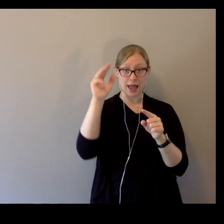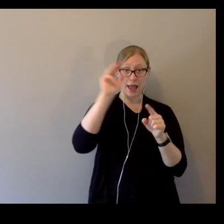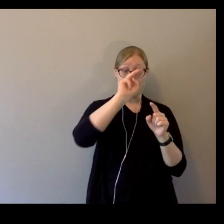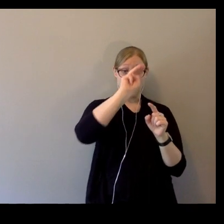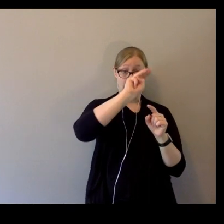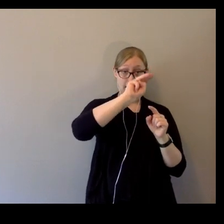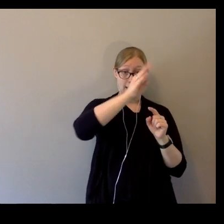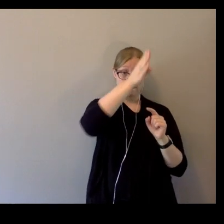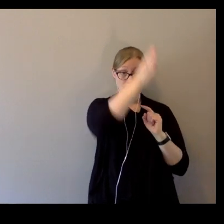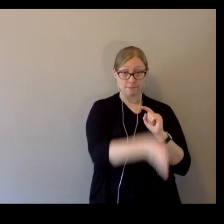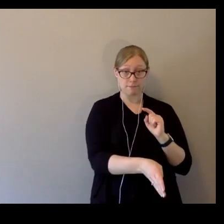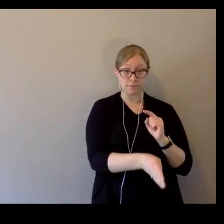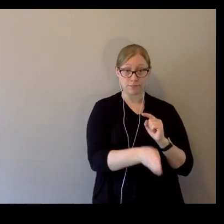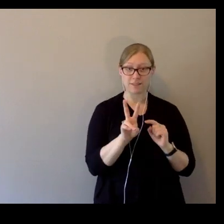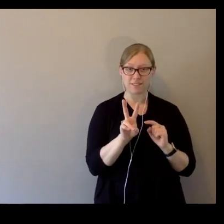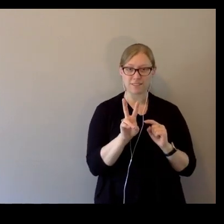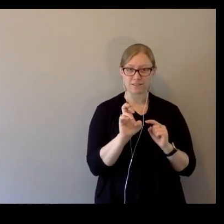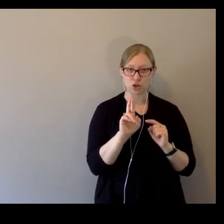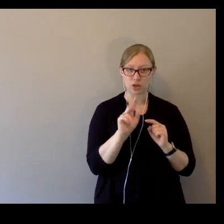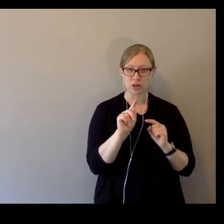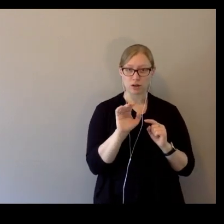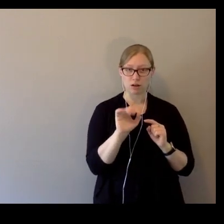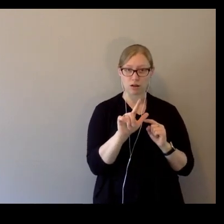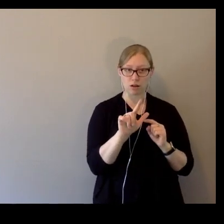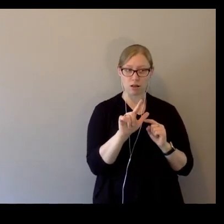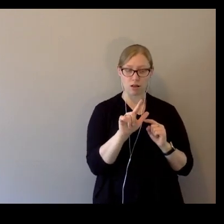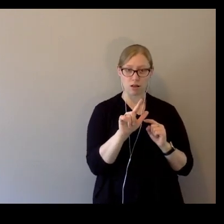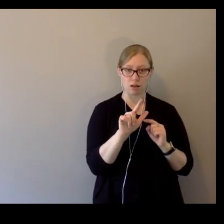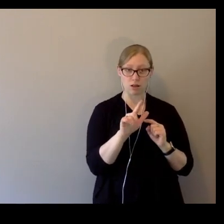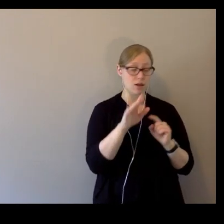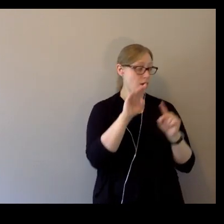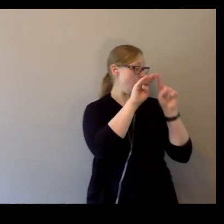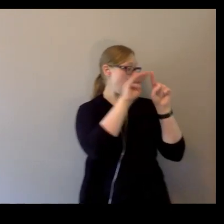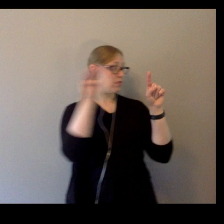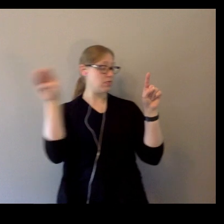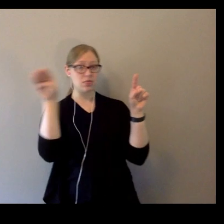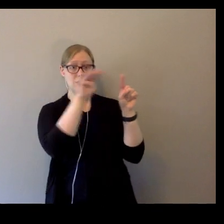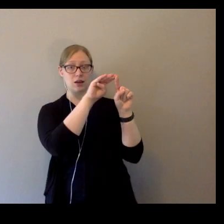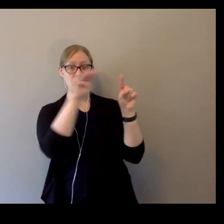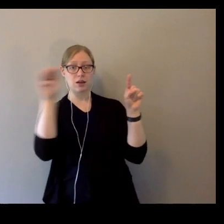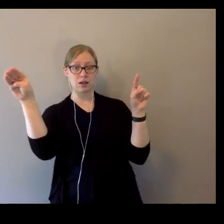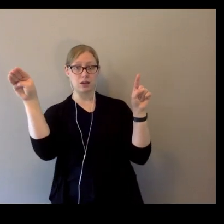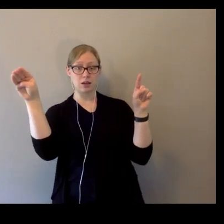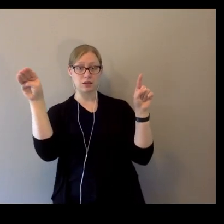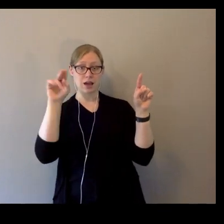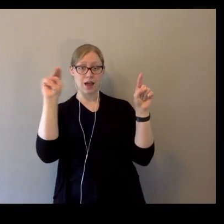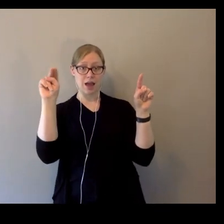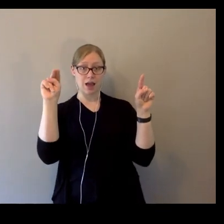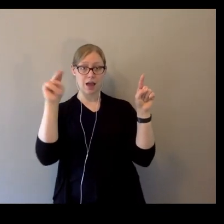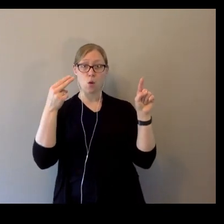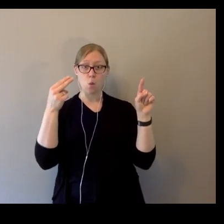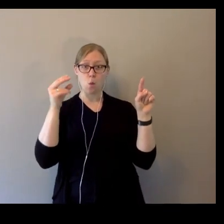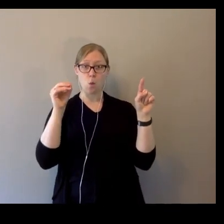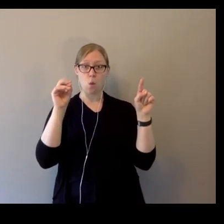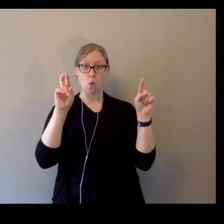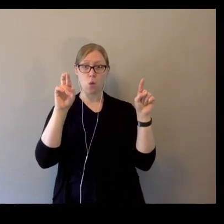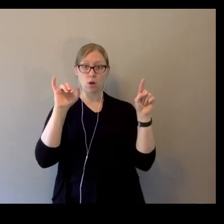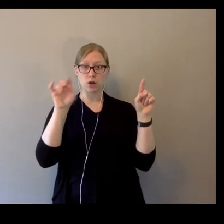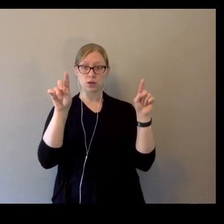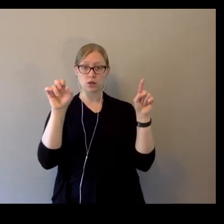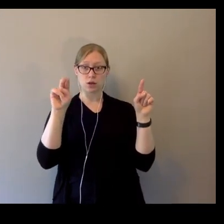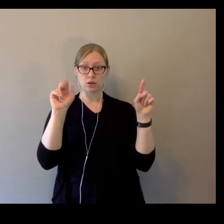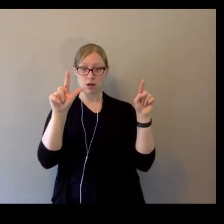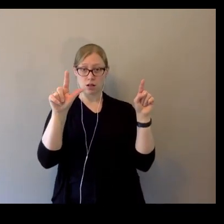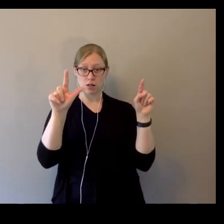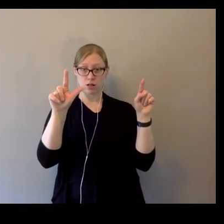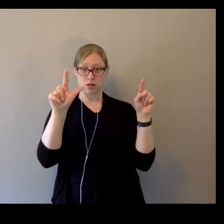a vertical line. This line N is a horizontal line. So we have our right triangle here. And we